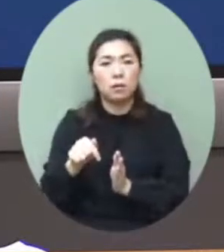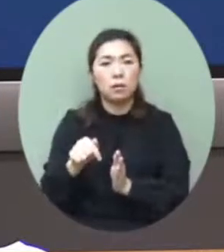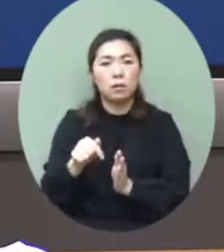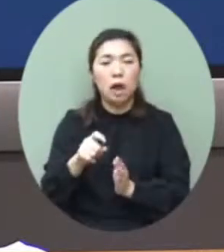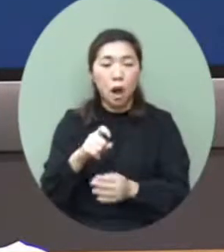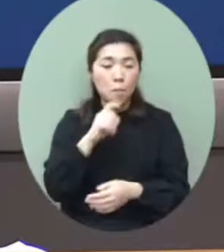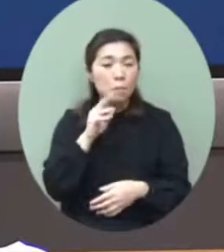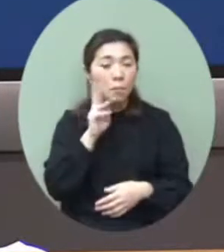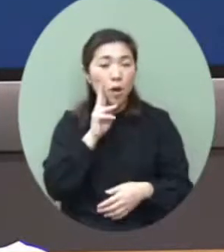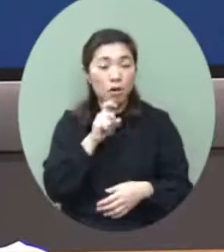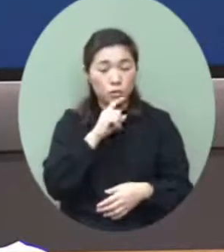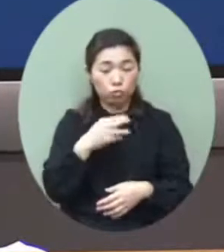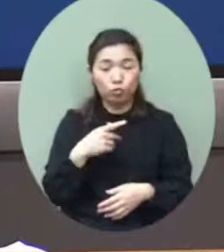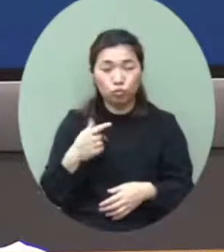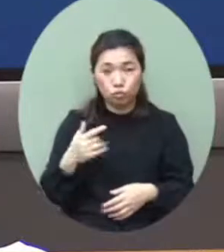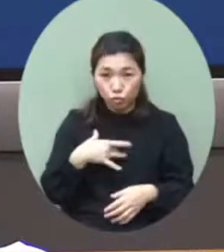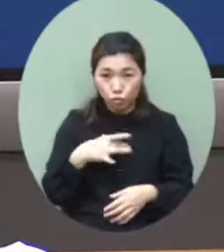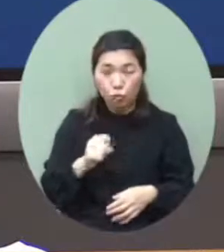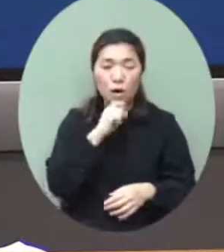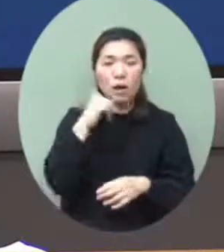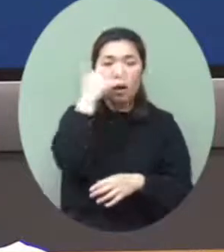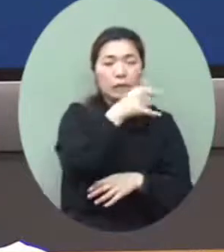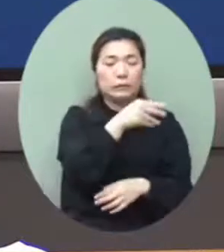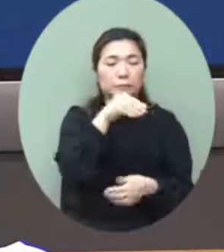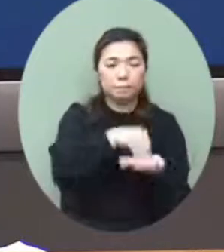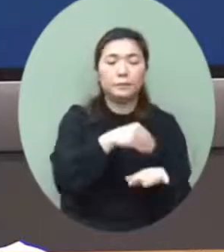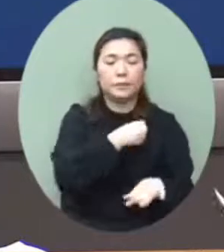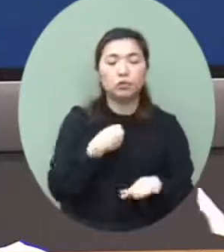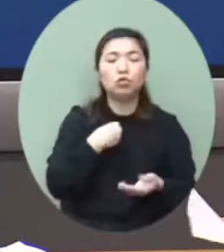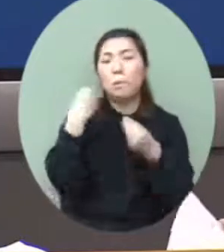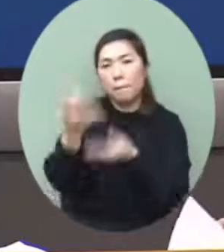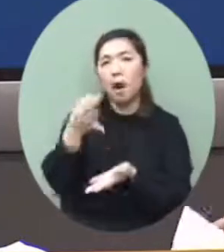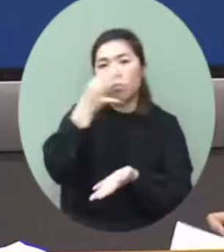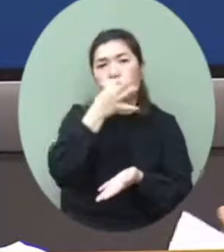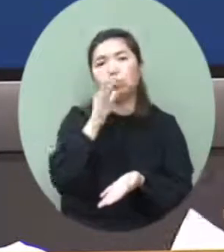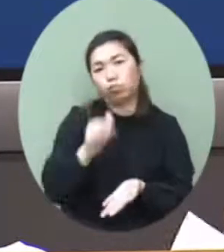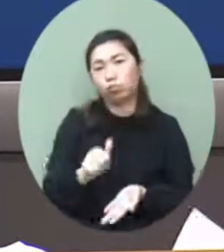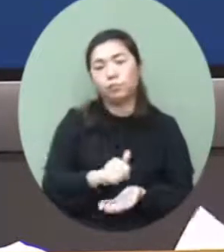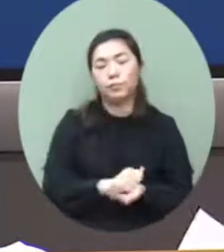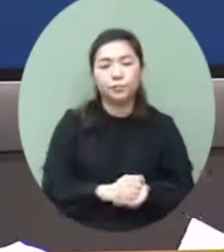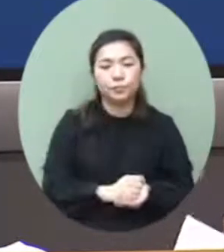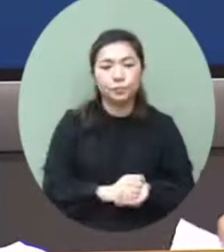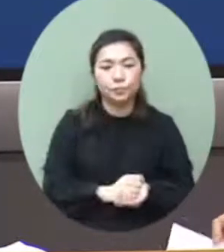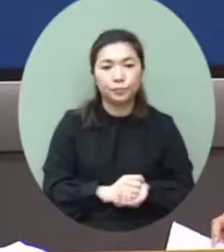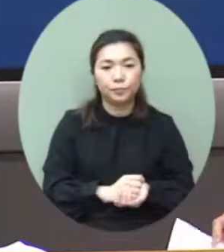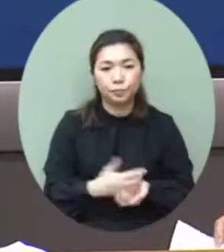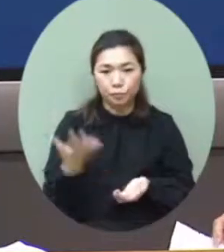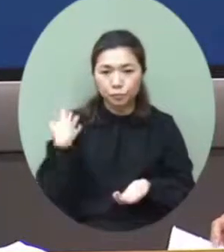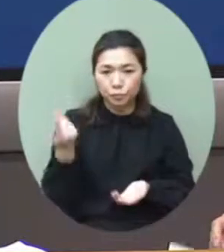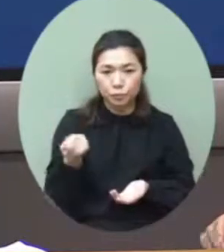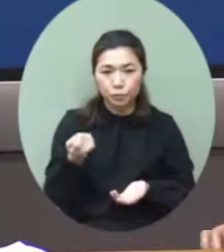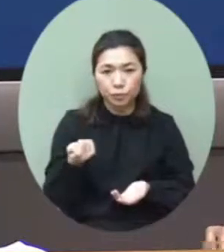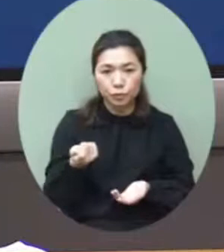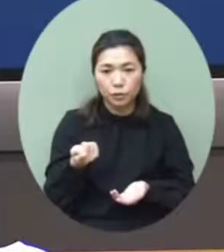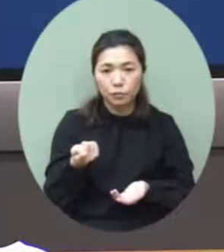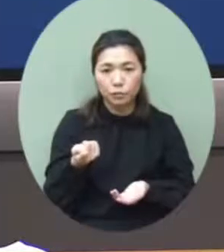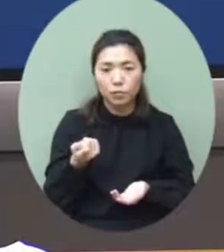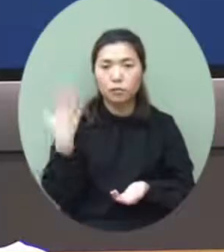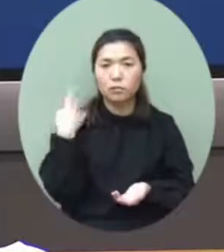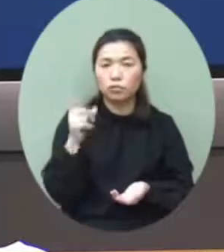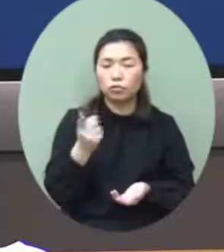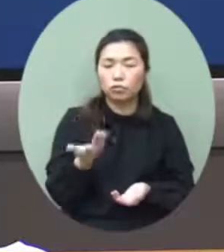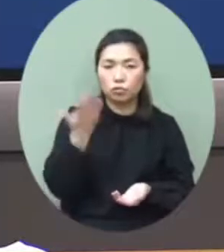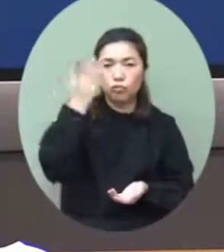contact people being isolated at home with risks. If need be, they can be arranged to attend